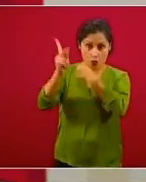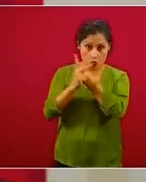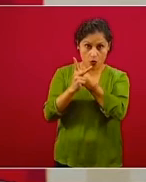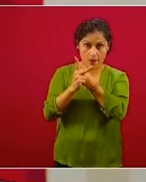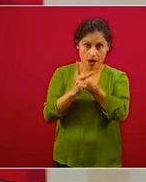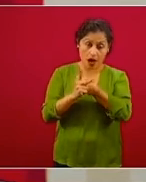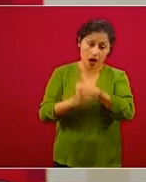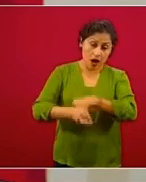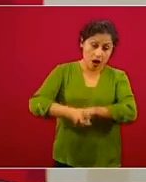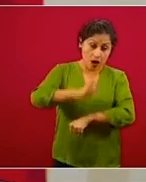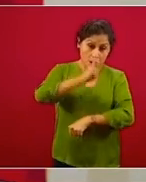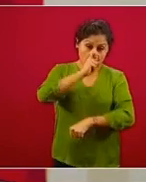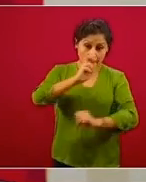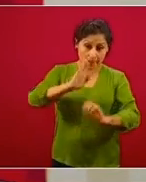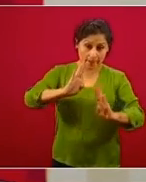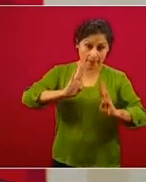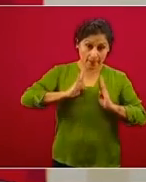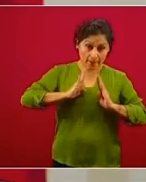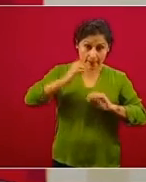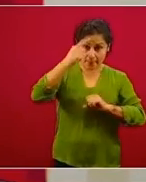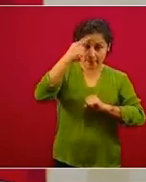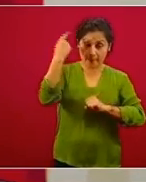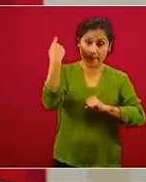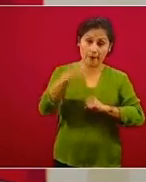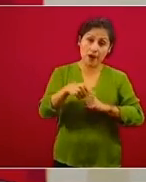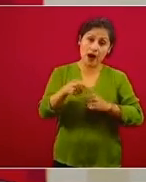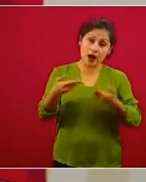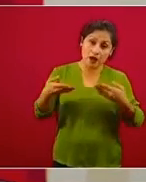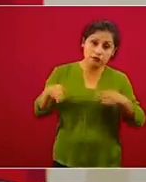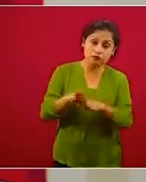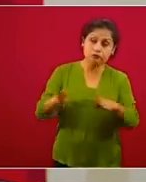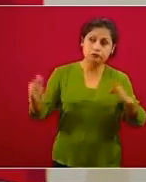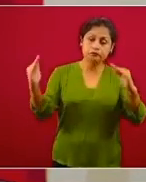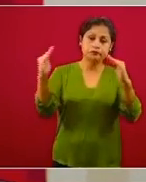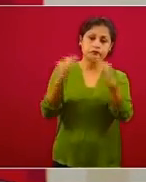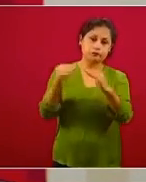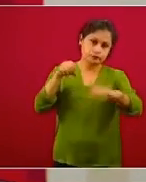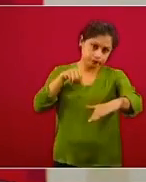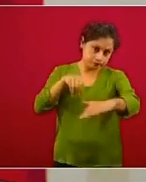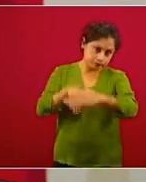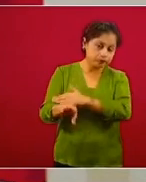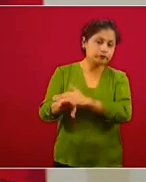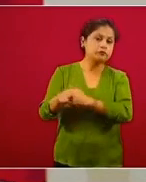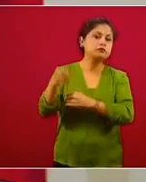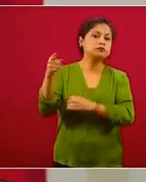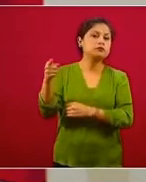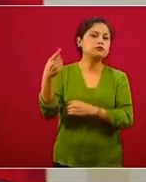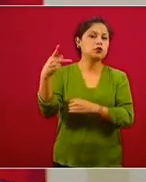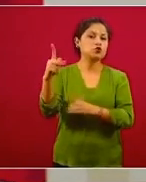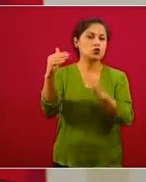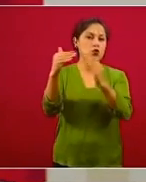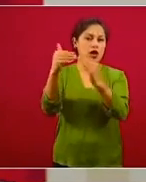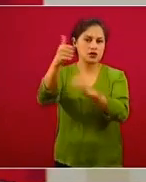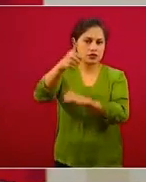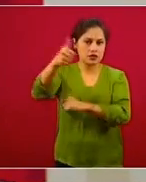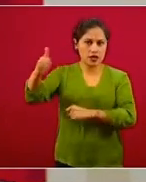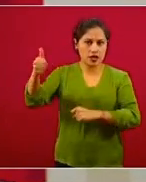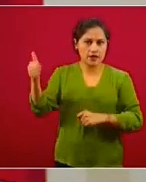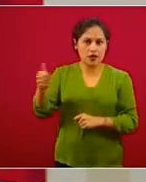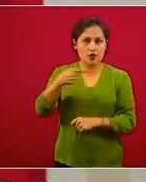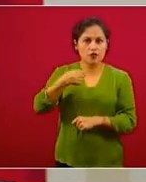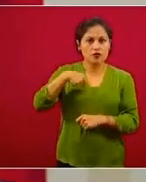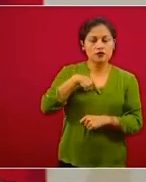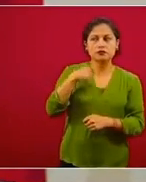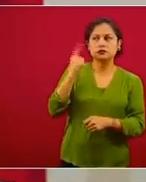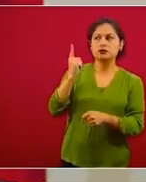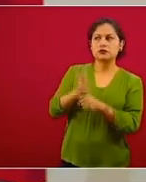used public influence as a sort of coercion to make people stay at home. And we thought, no, in